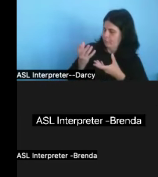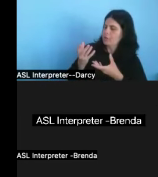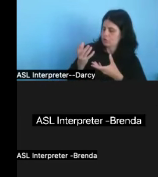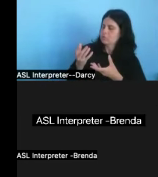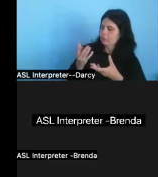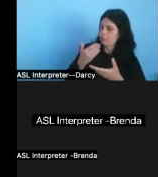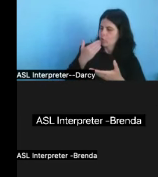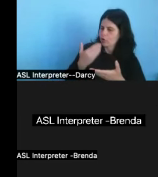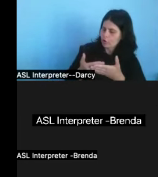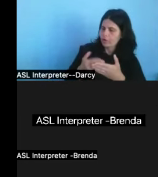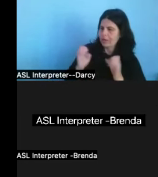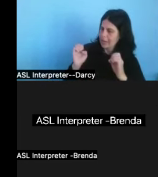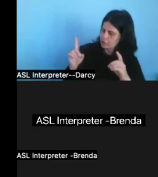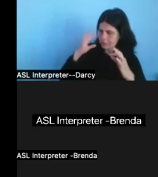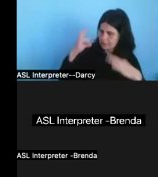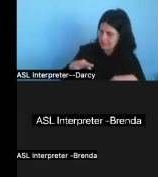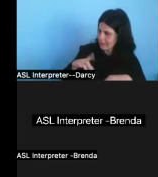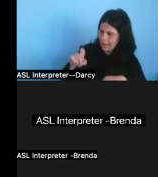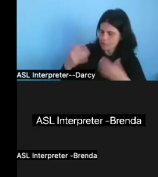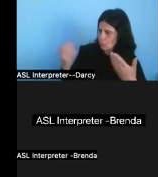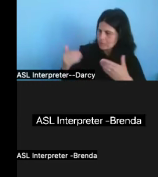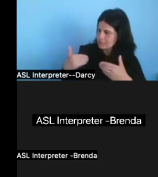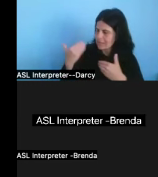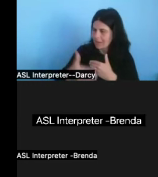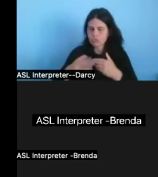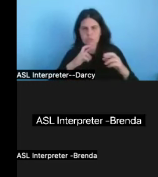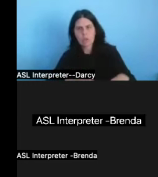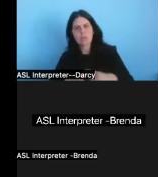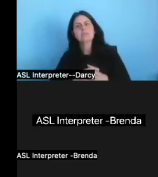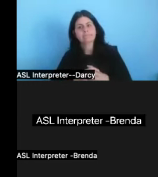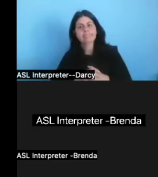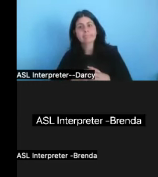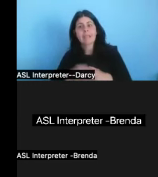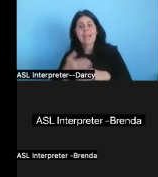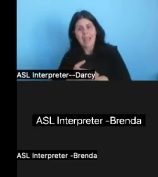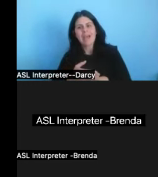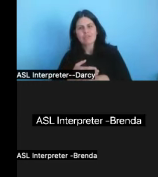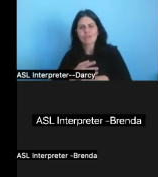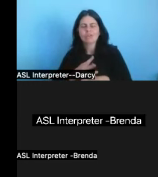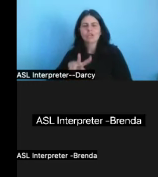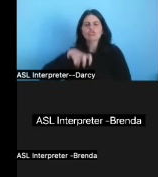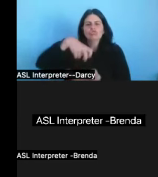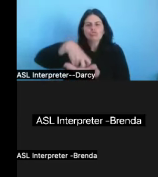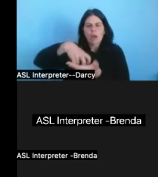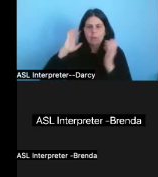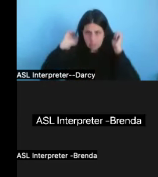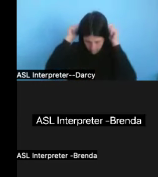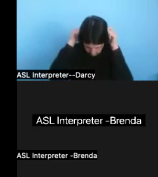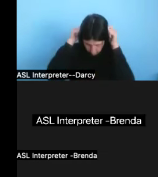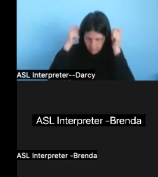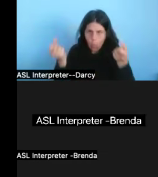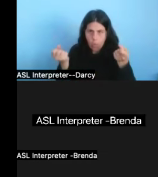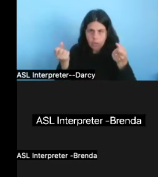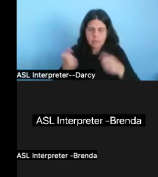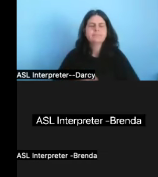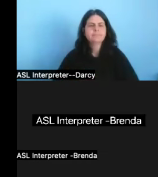educated decisions as to what your next response is going to be after you have done draw, cover, and hold on. So Gabrielle?